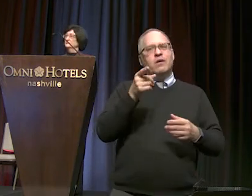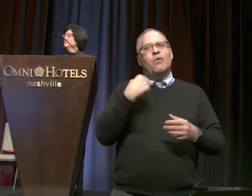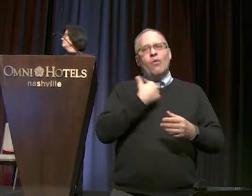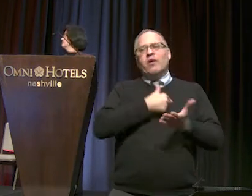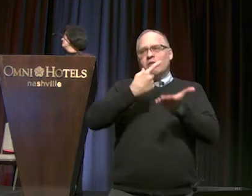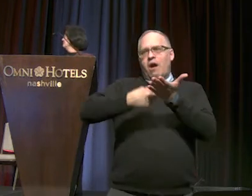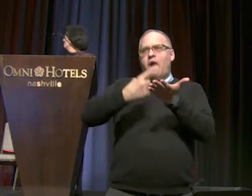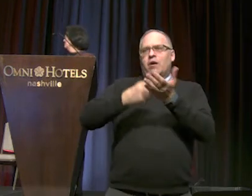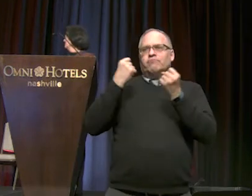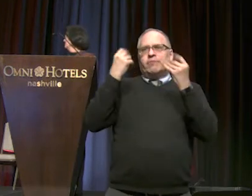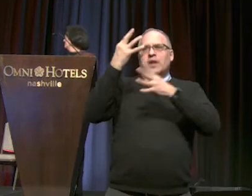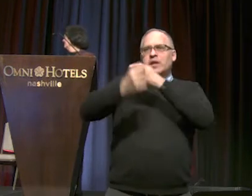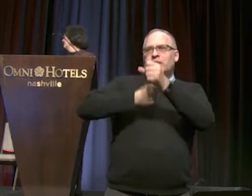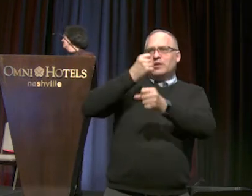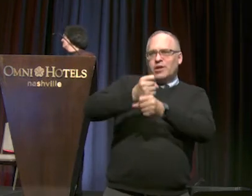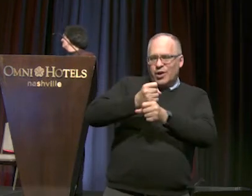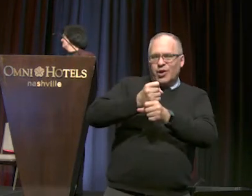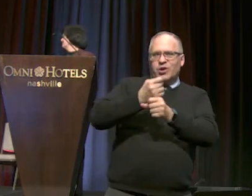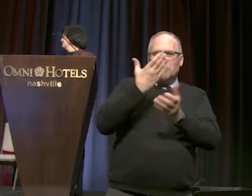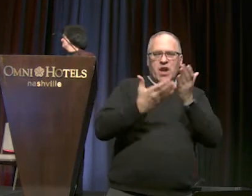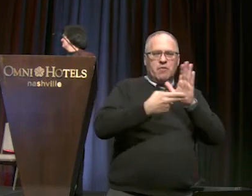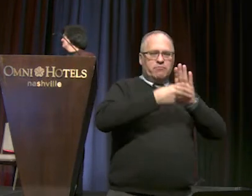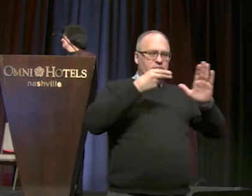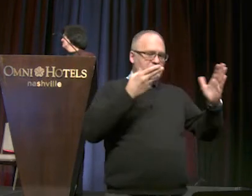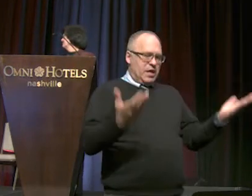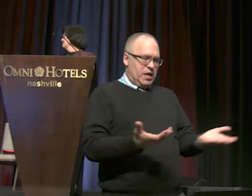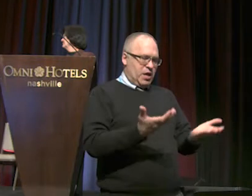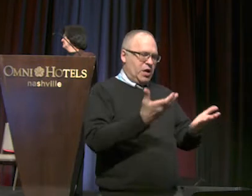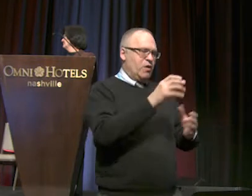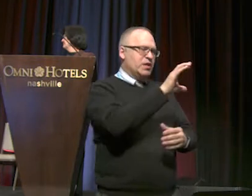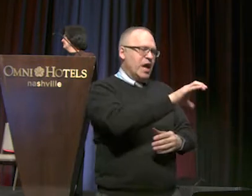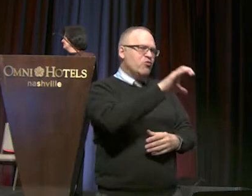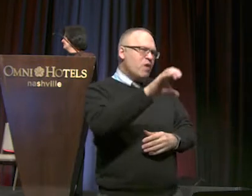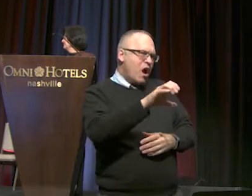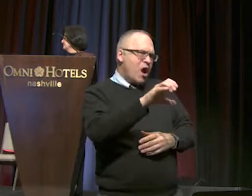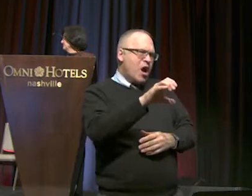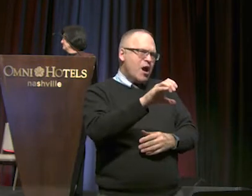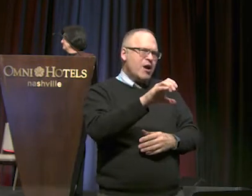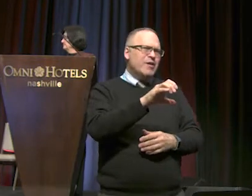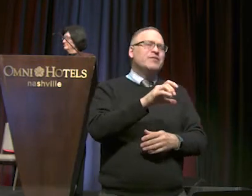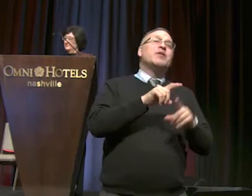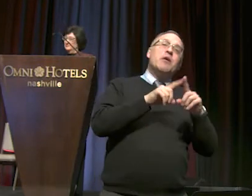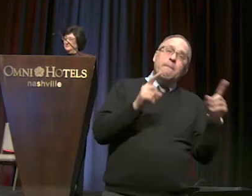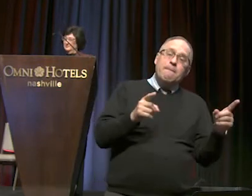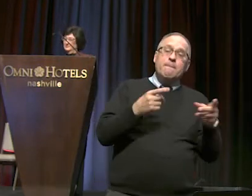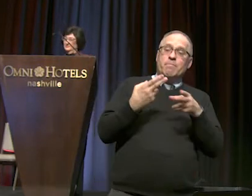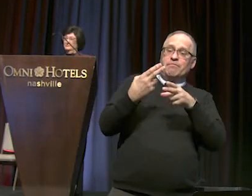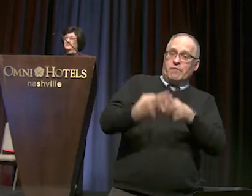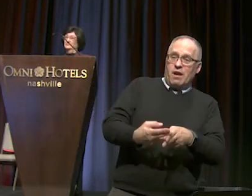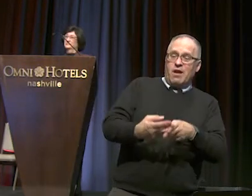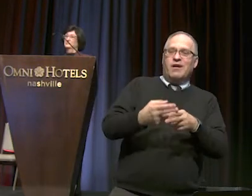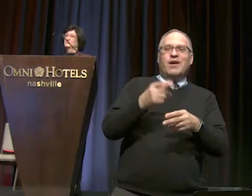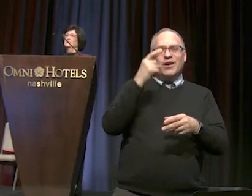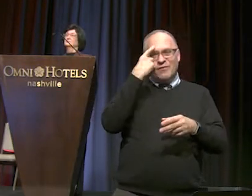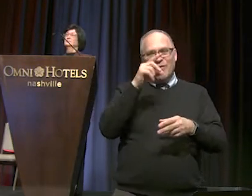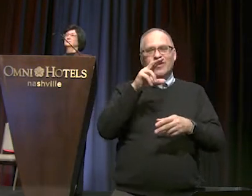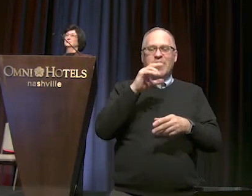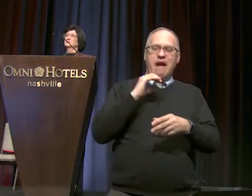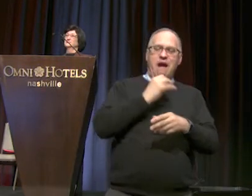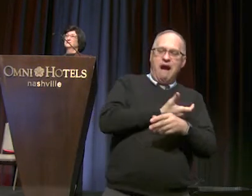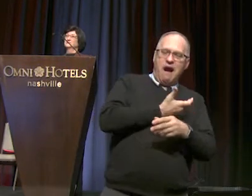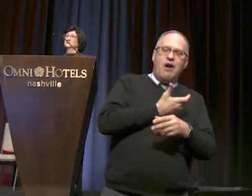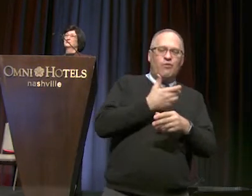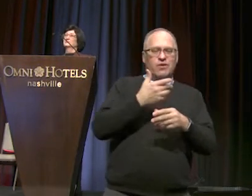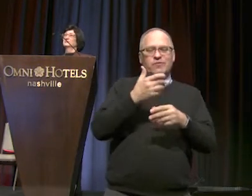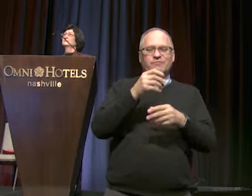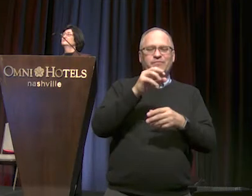years about the U.S. as a central conference. However, naming this new structure for U.S. governance